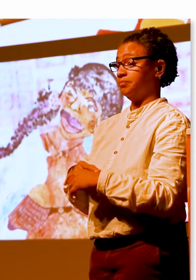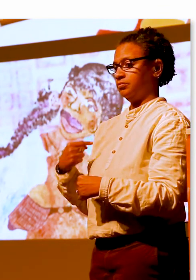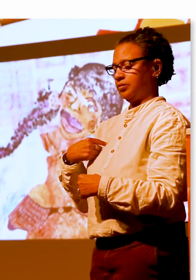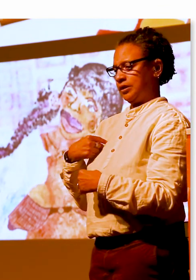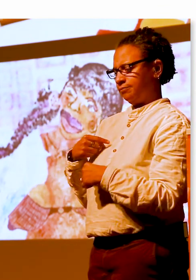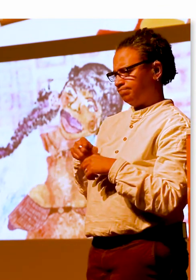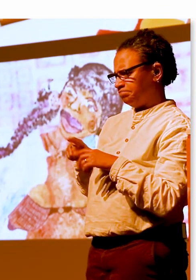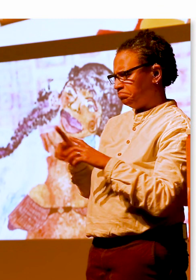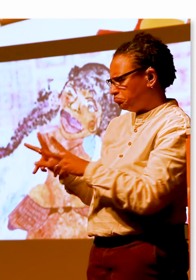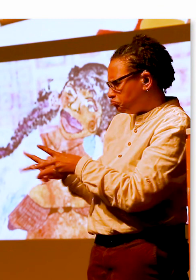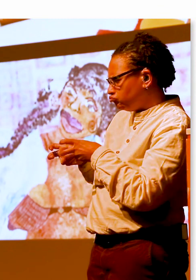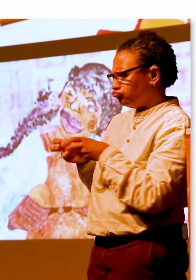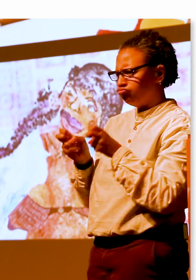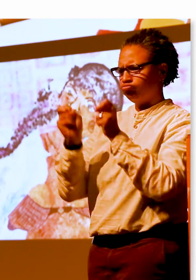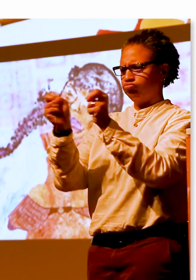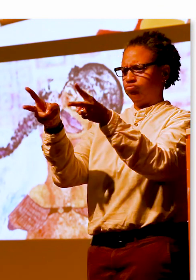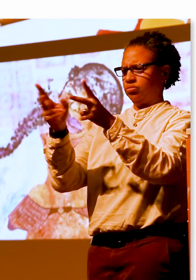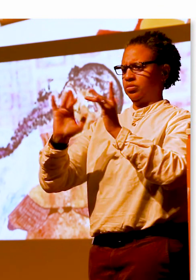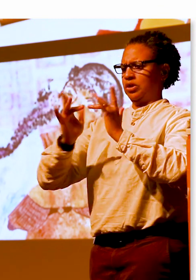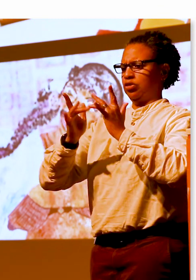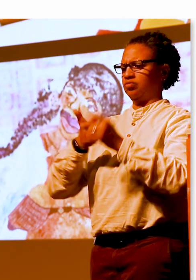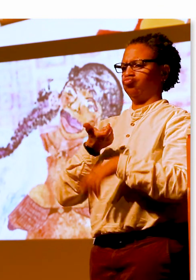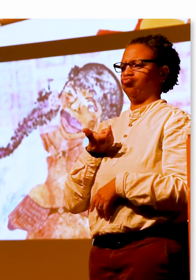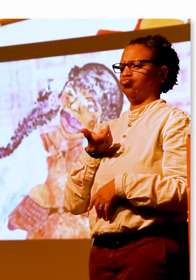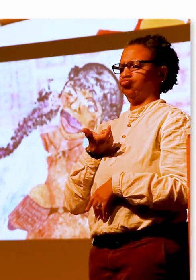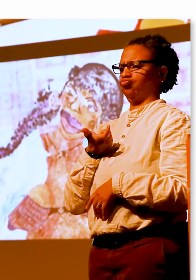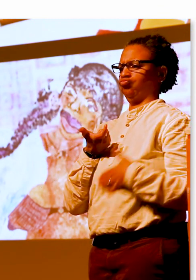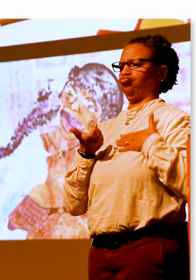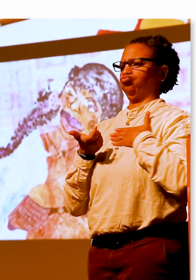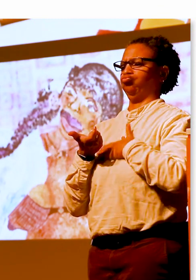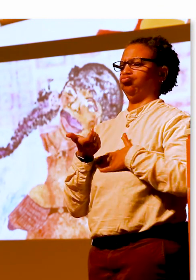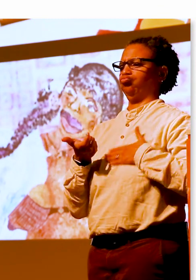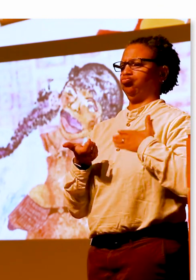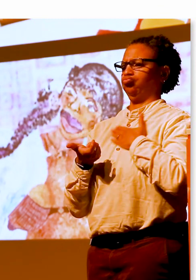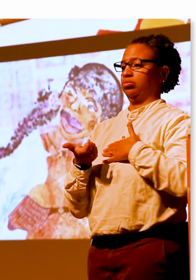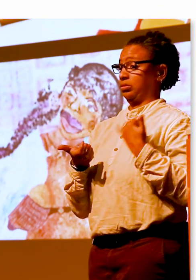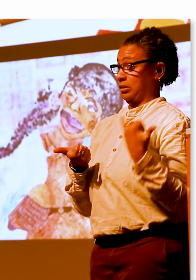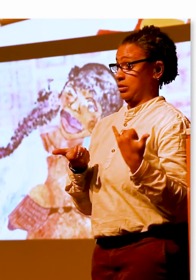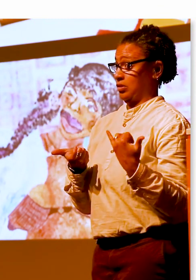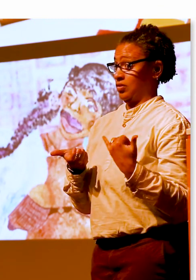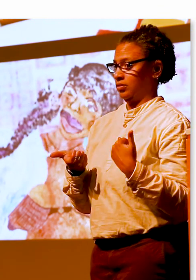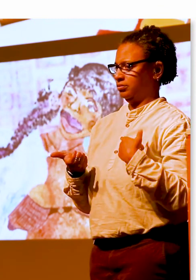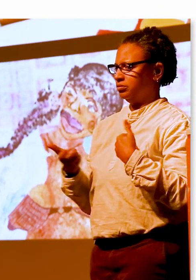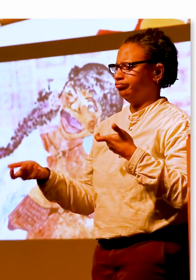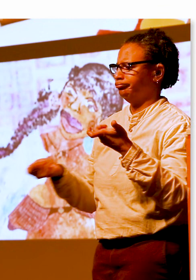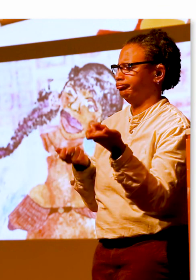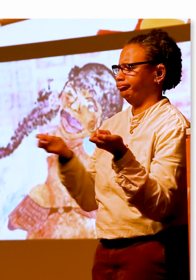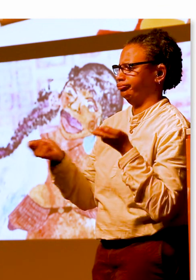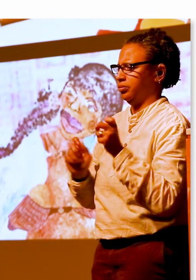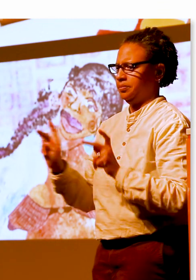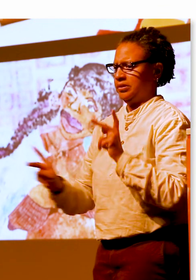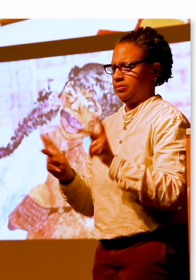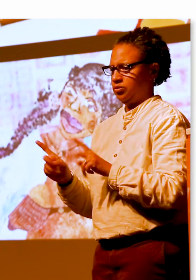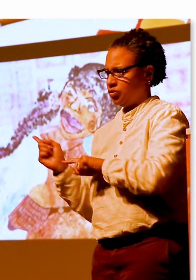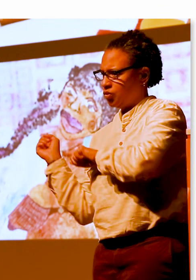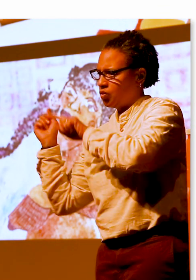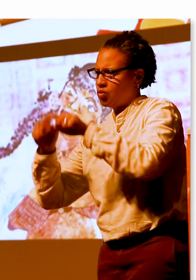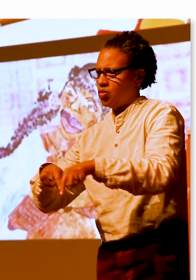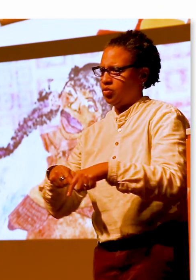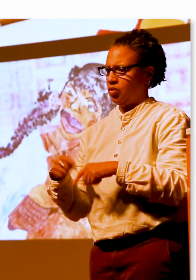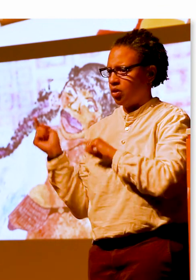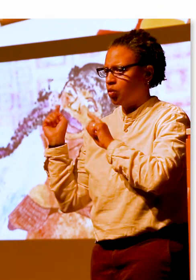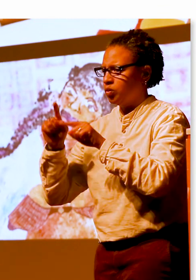open up your phone and have a primary encounter with a work of art, and maybe that might draw you to a gallery, but maybe you don't need to go to the gallery, or maybe you might find yourself at a